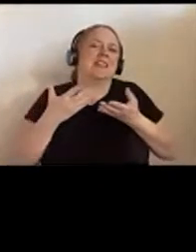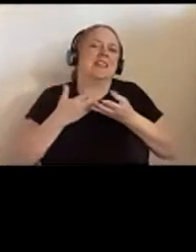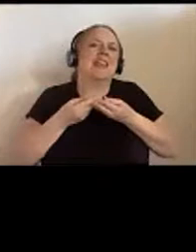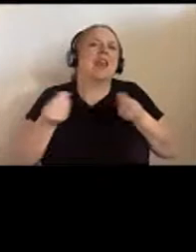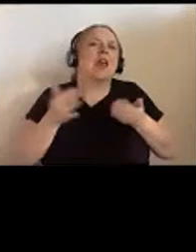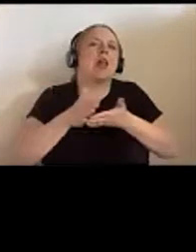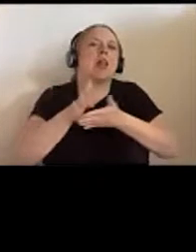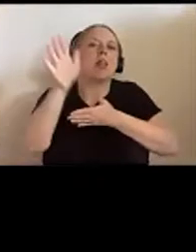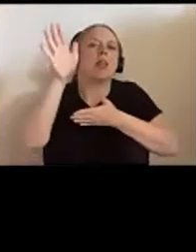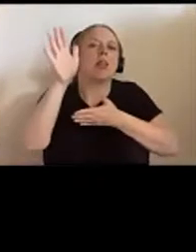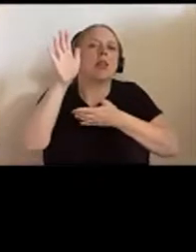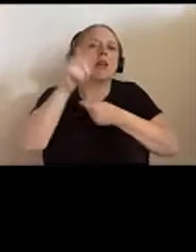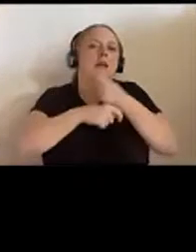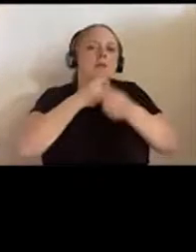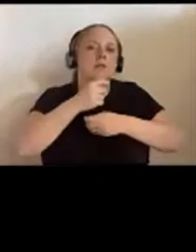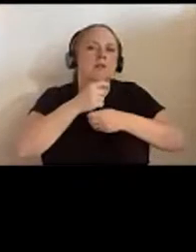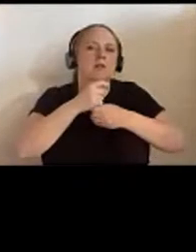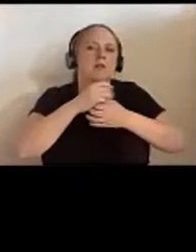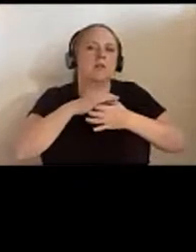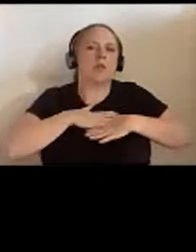with or grips with the emotions that are stirred by a history like this.